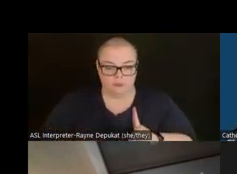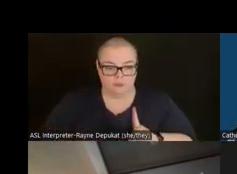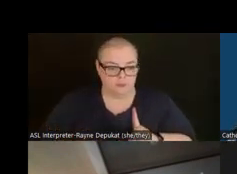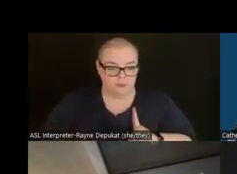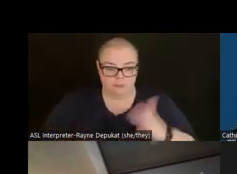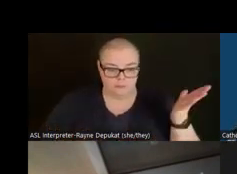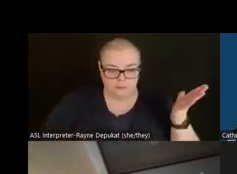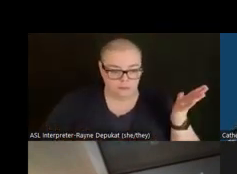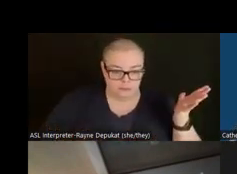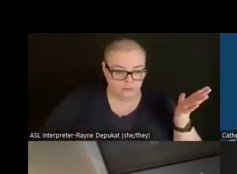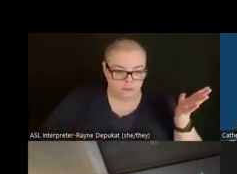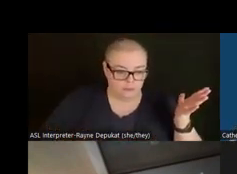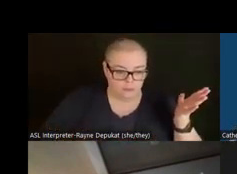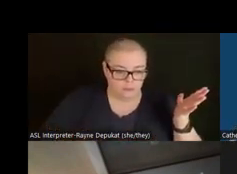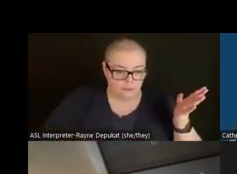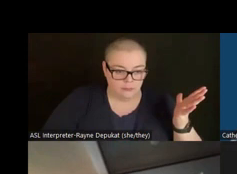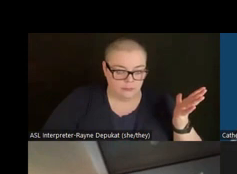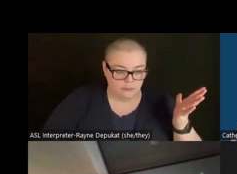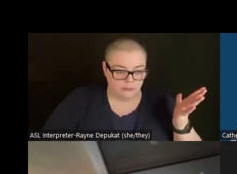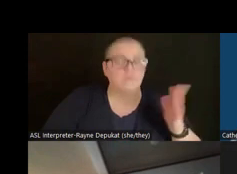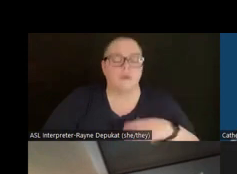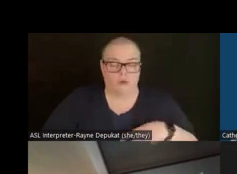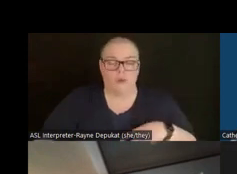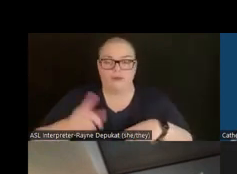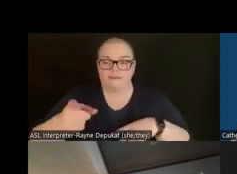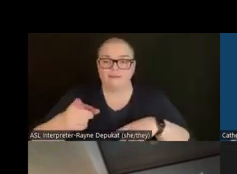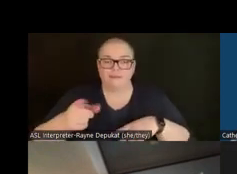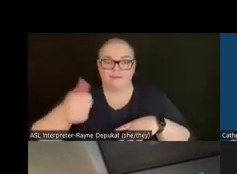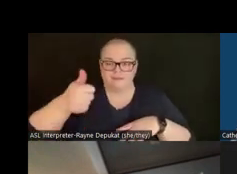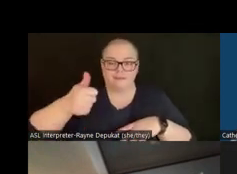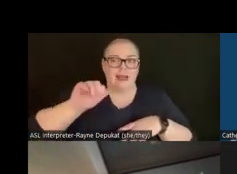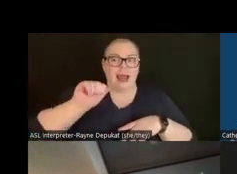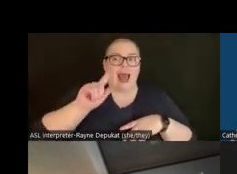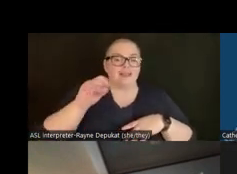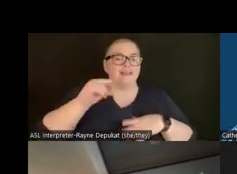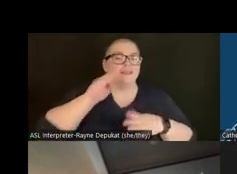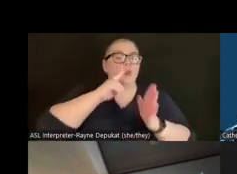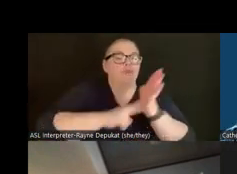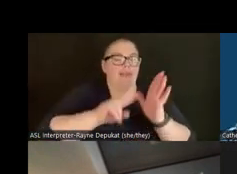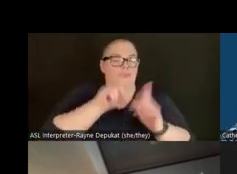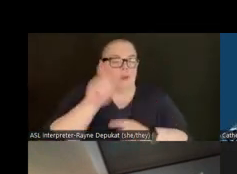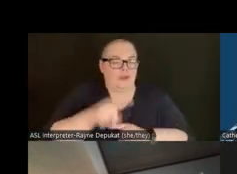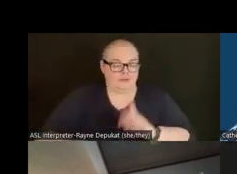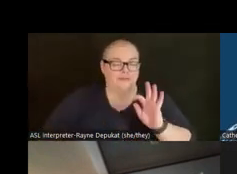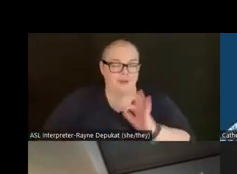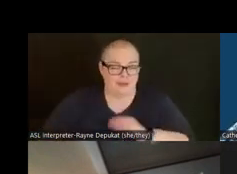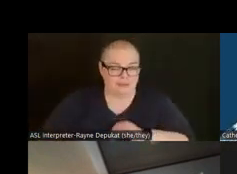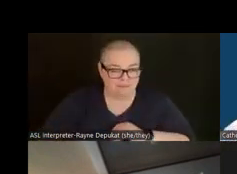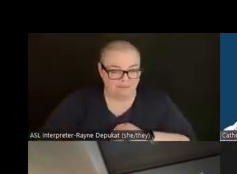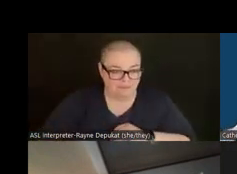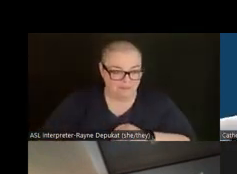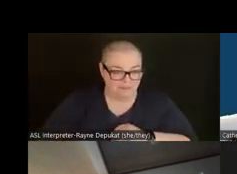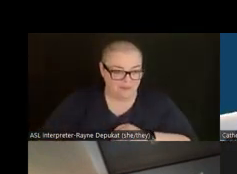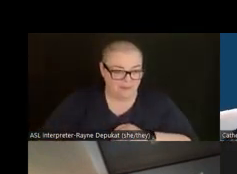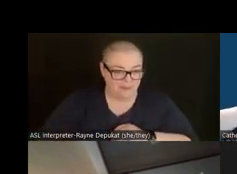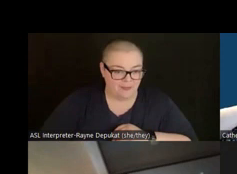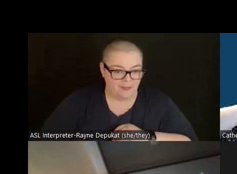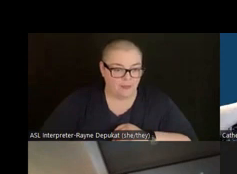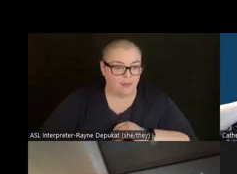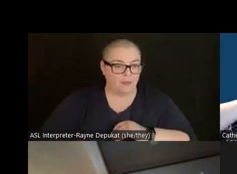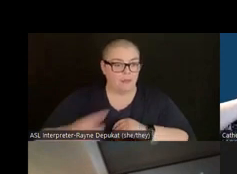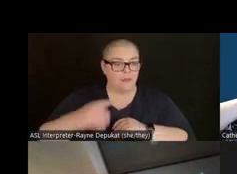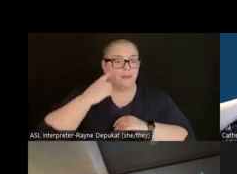Yes. So I'll read the question. Yes, good idea. For retirement and